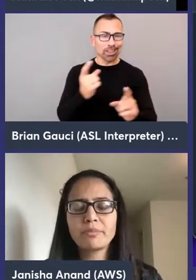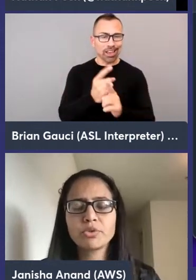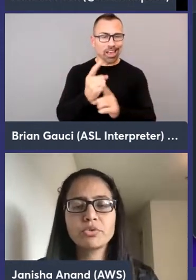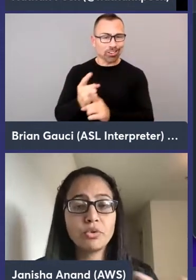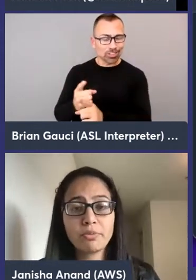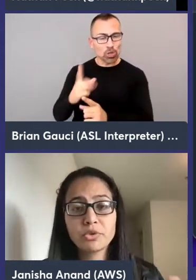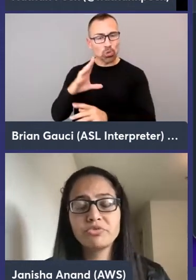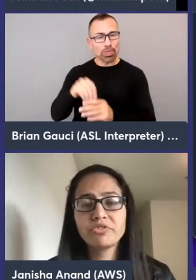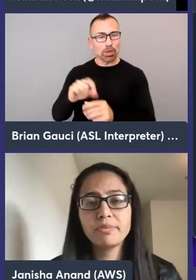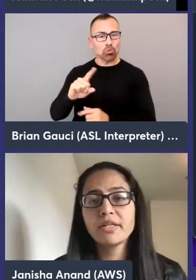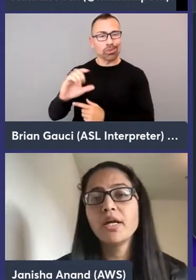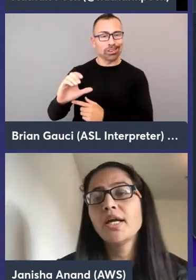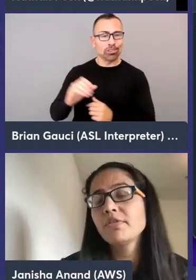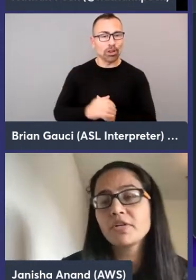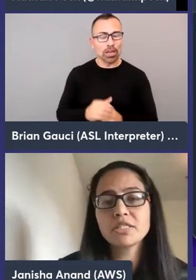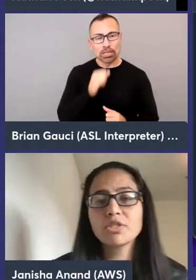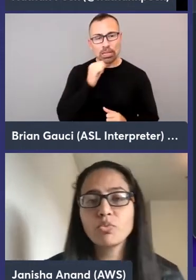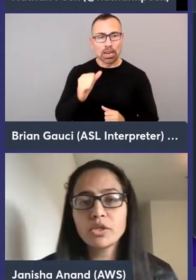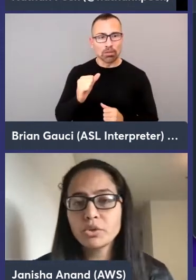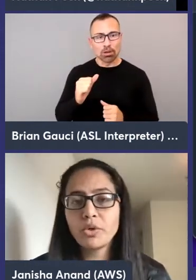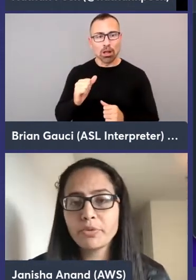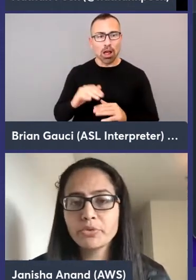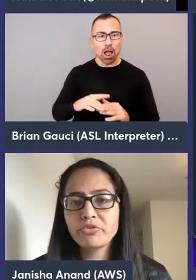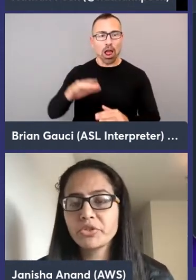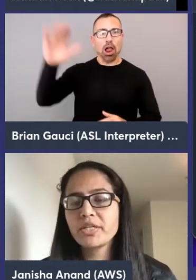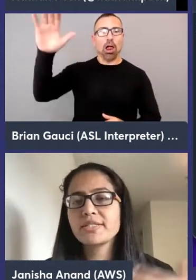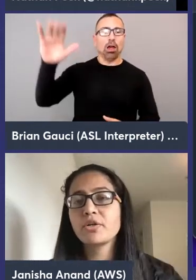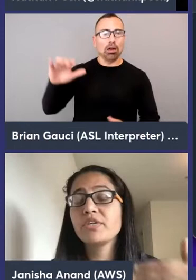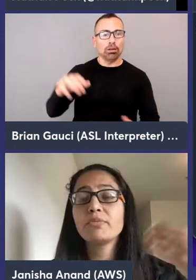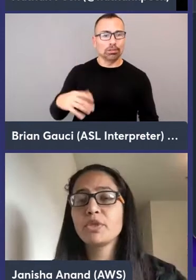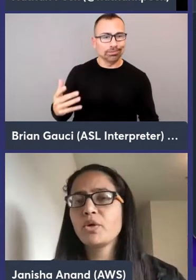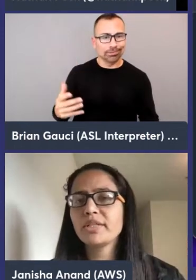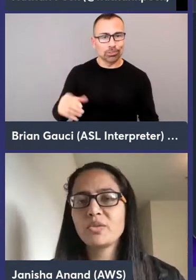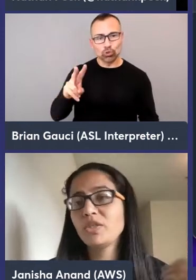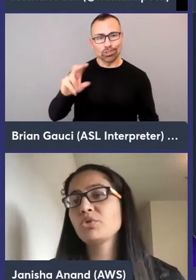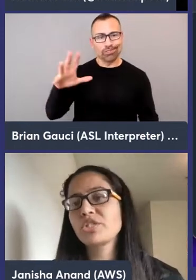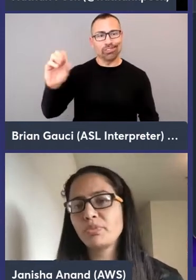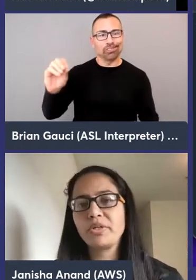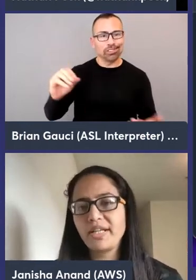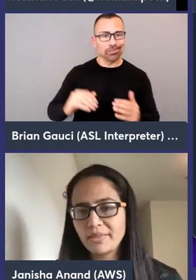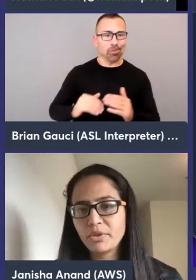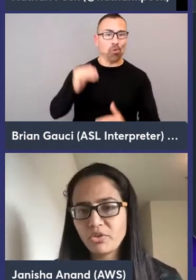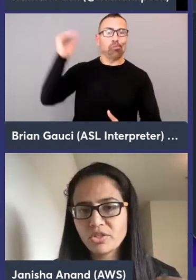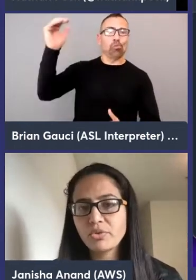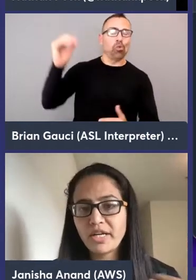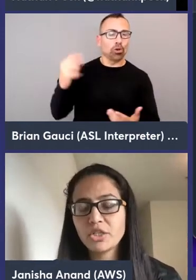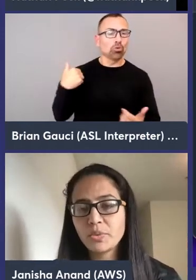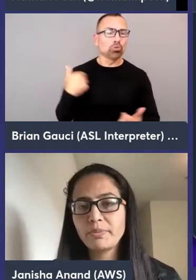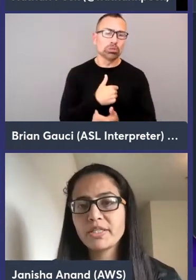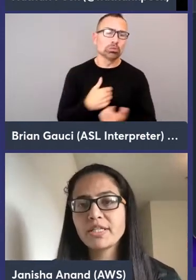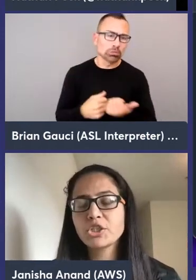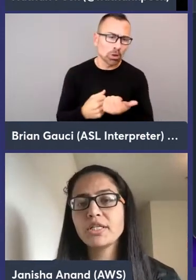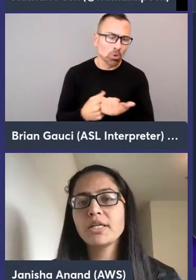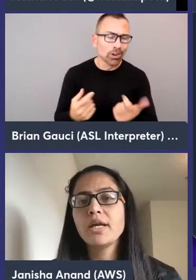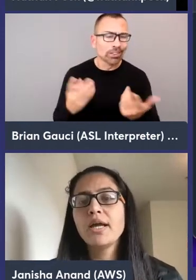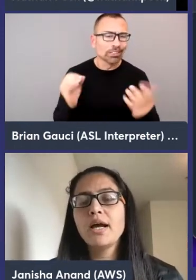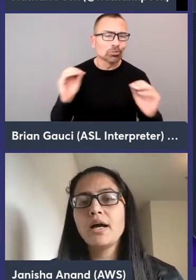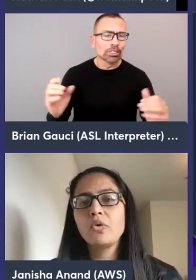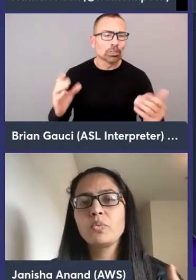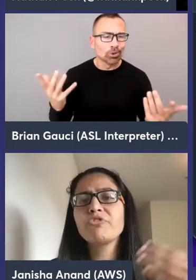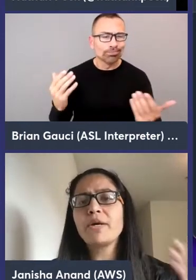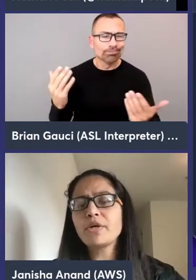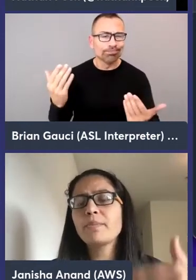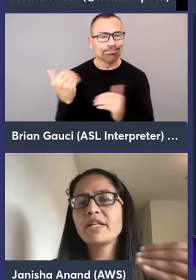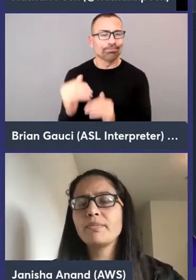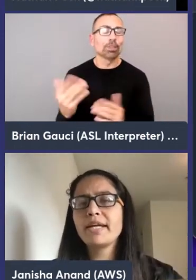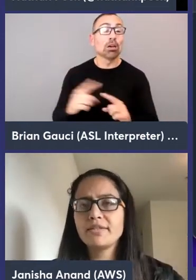go up to 250. But if customers want to go up to 250 trials or even beyond that, we do support that number. There is no end to it. But essentially,